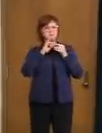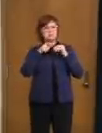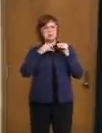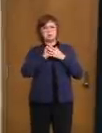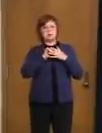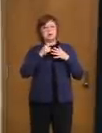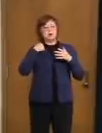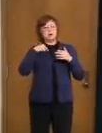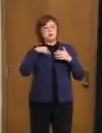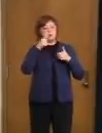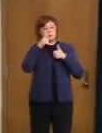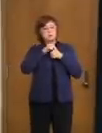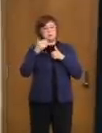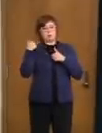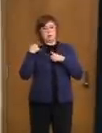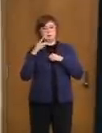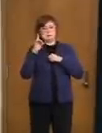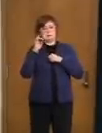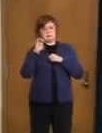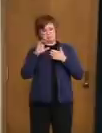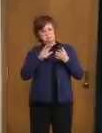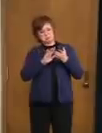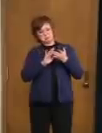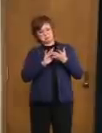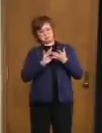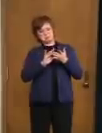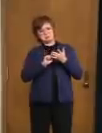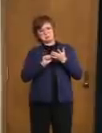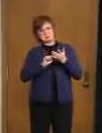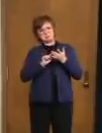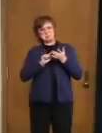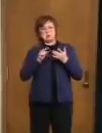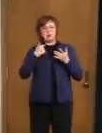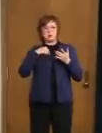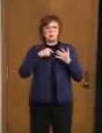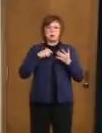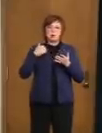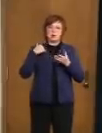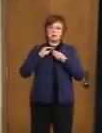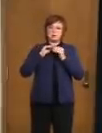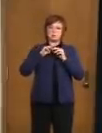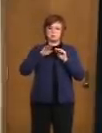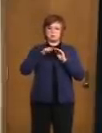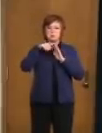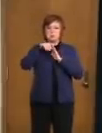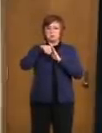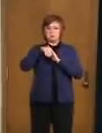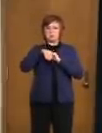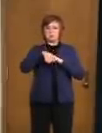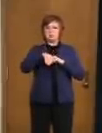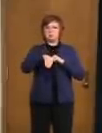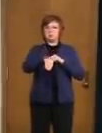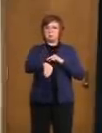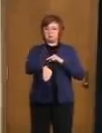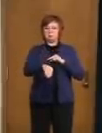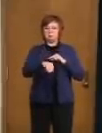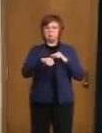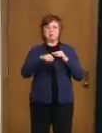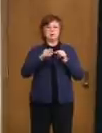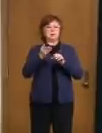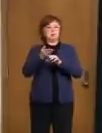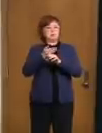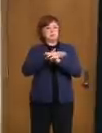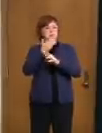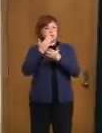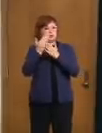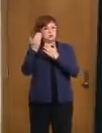numbers down in mid-December. So even before we enter into the holidays and the pre-season rush for shopping, the